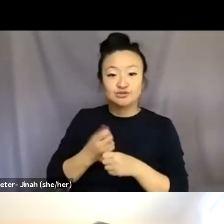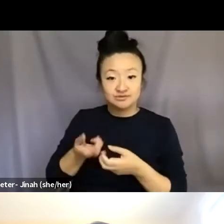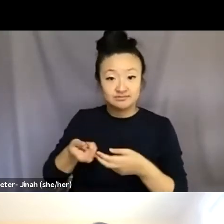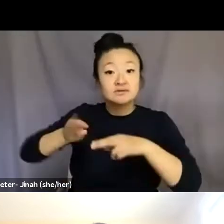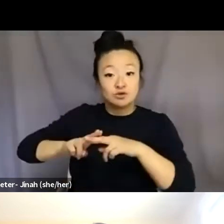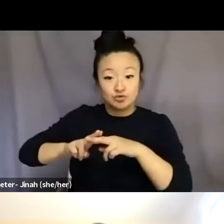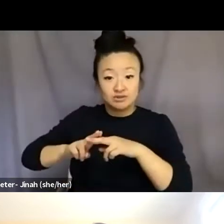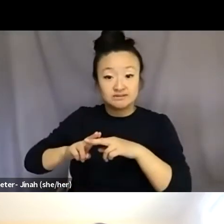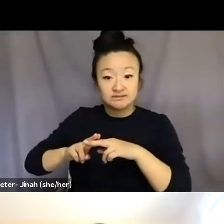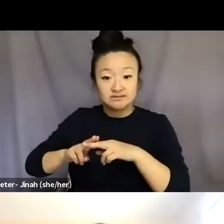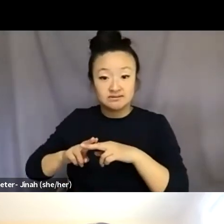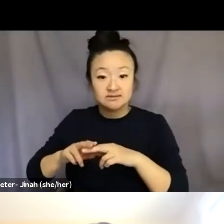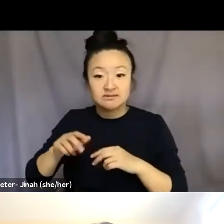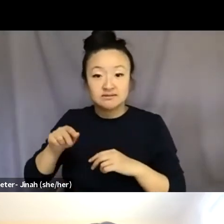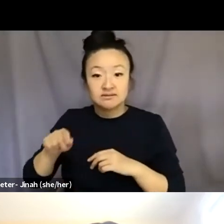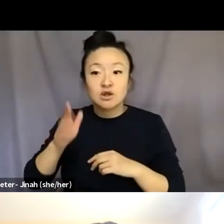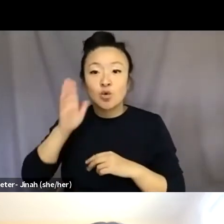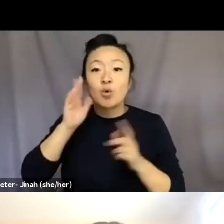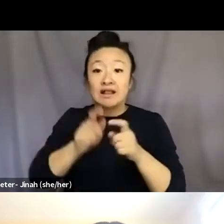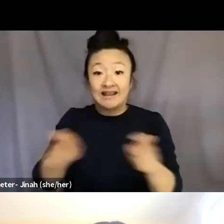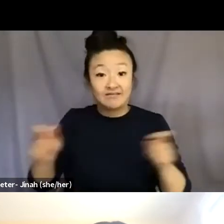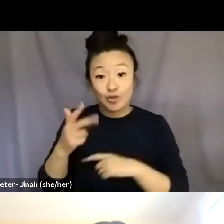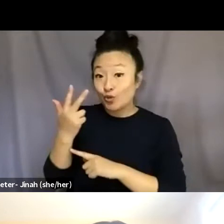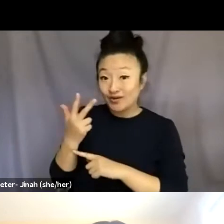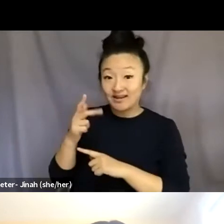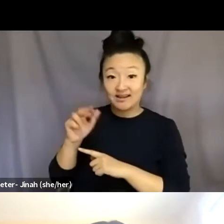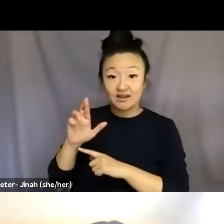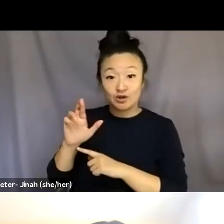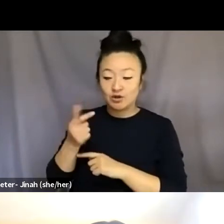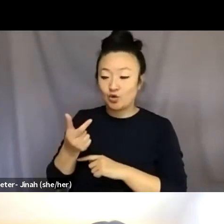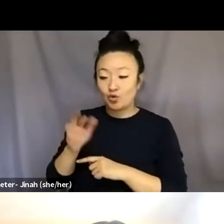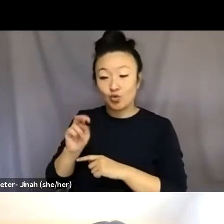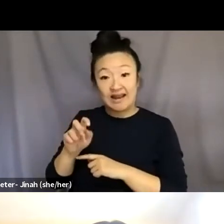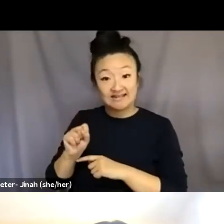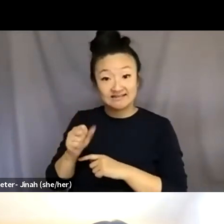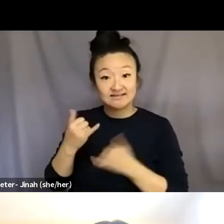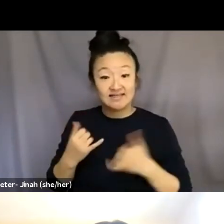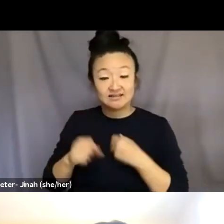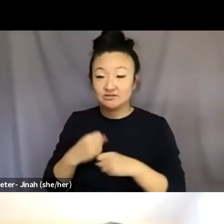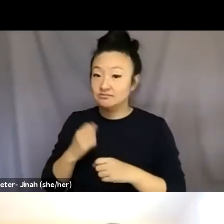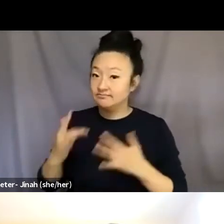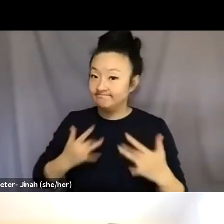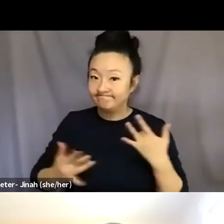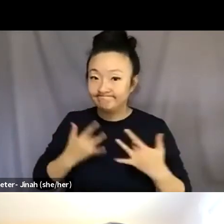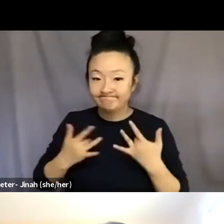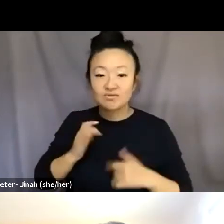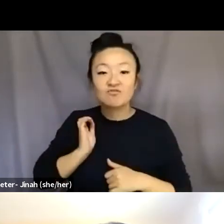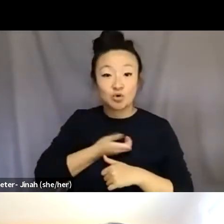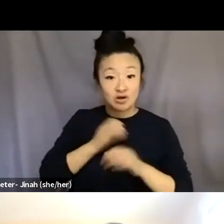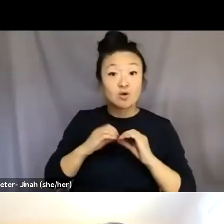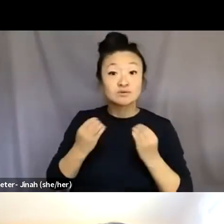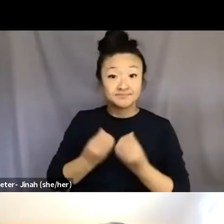3 times. So we will be giving out 3 grants, and that's really exciting in our